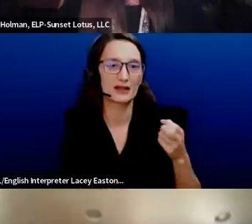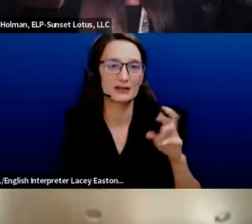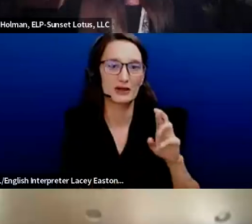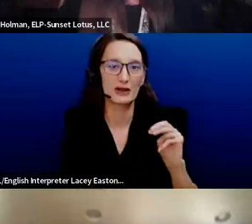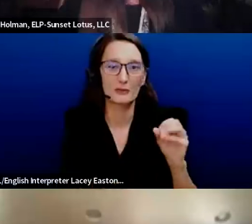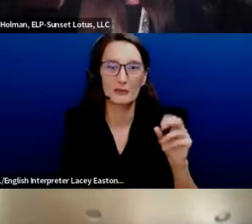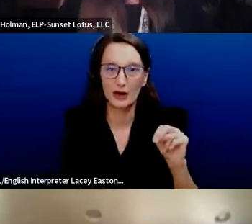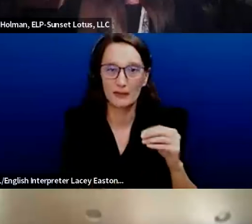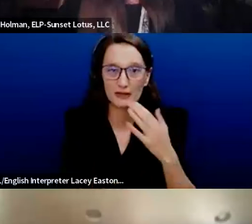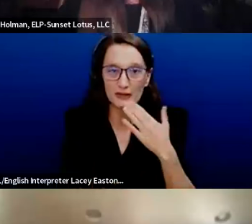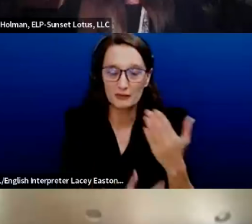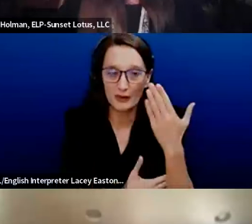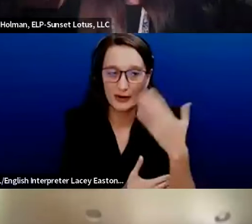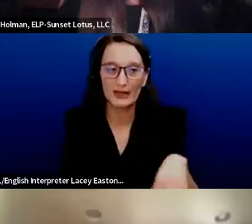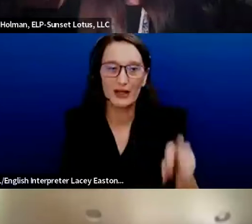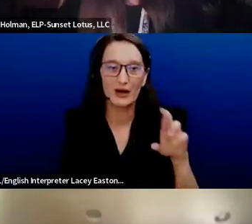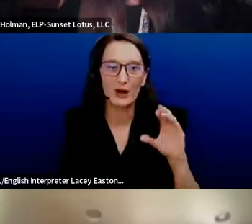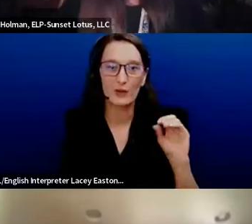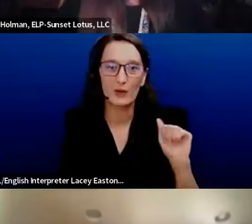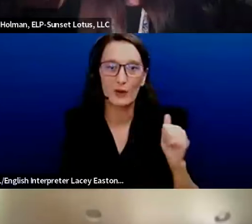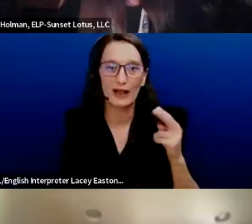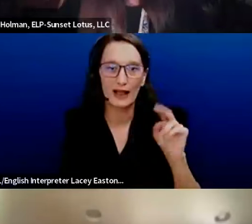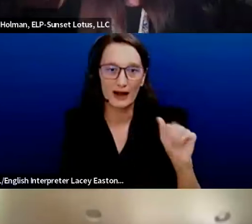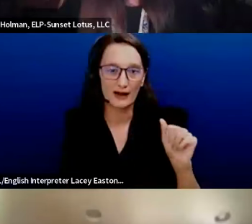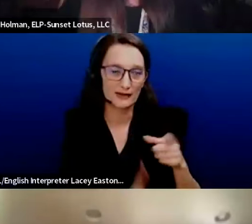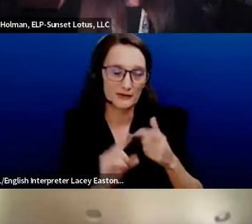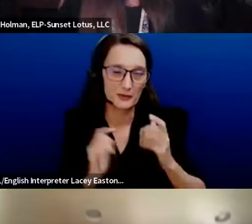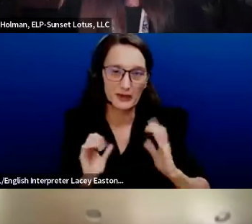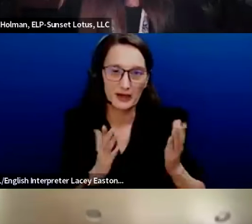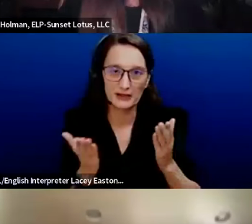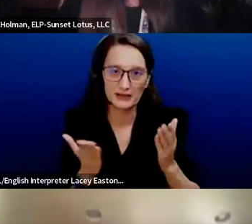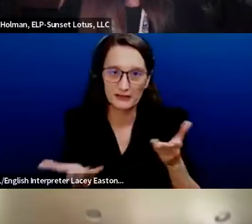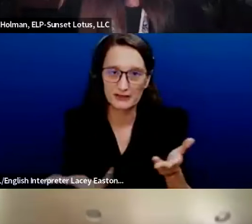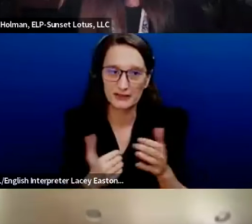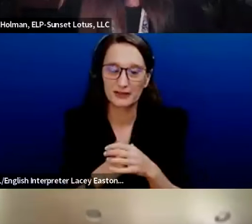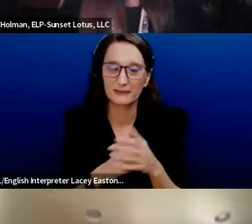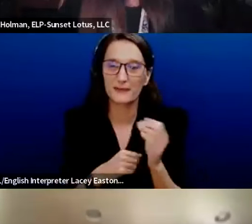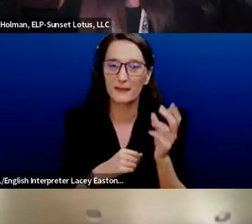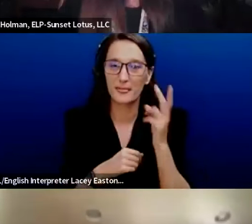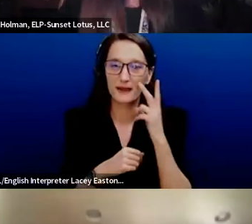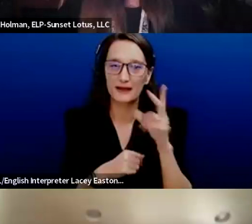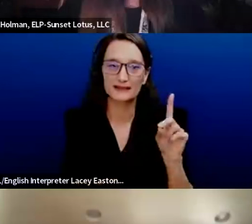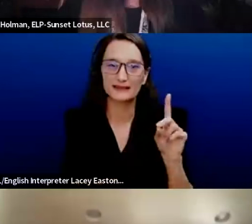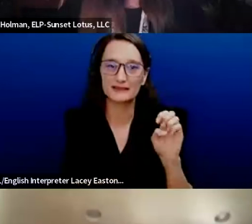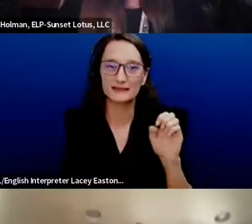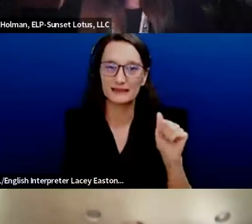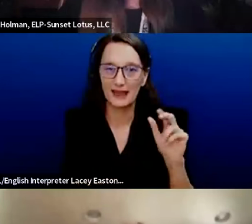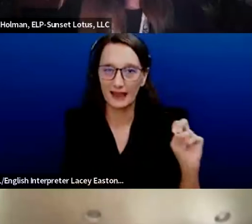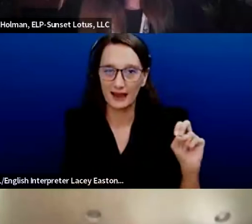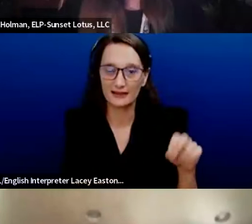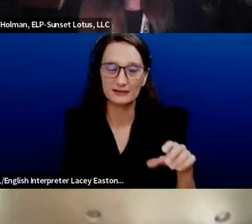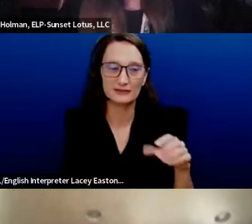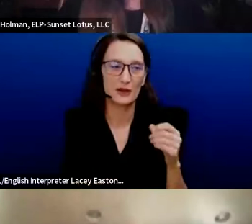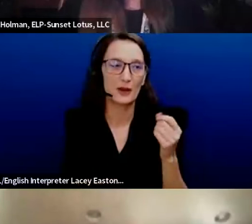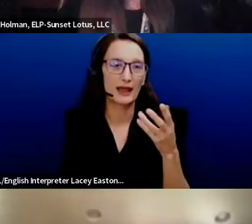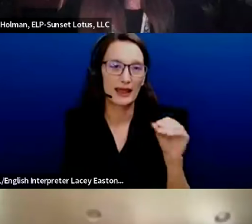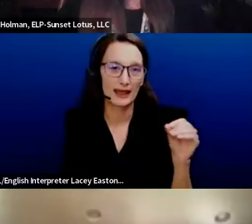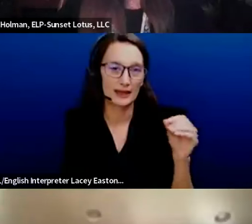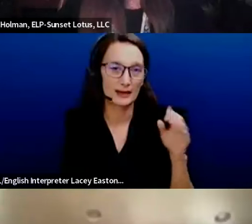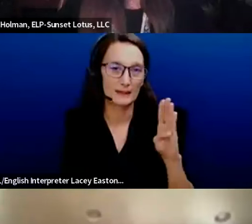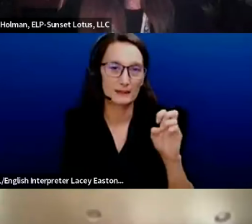And Rowena from Client Services is on, and I see Dan and